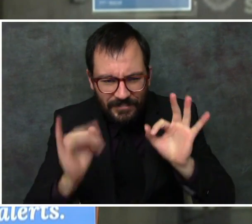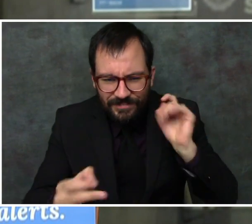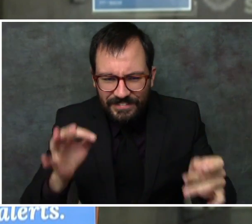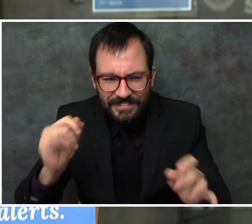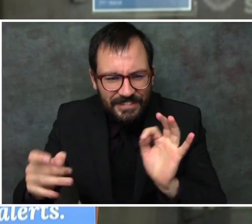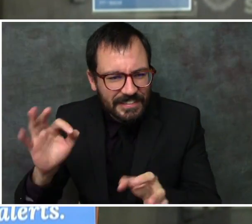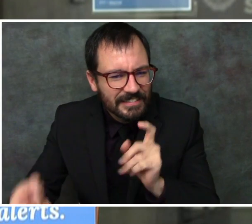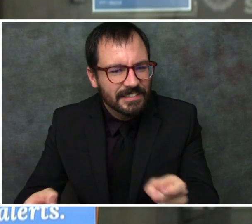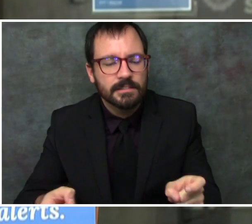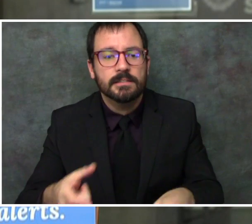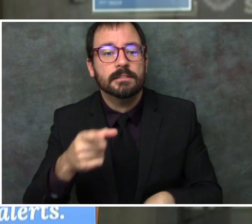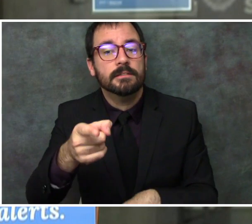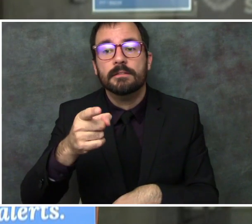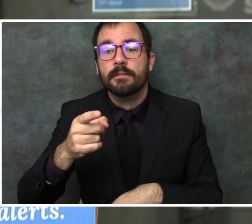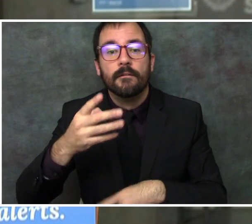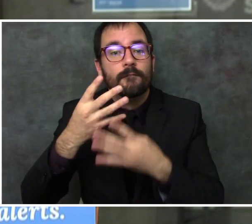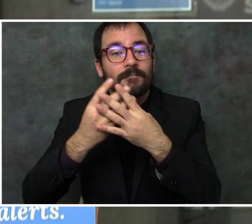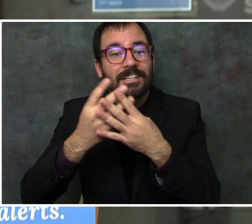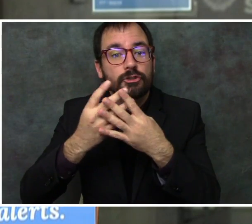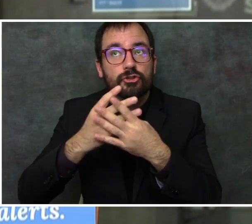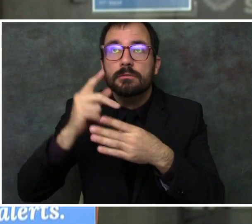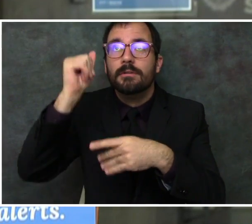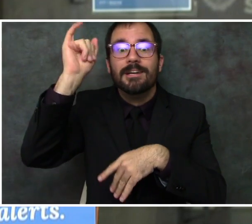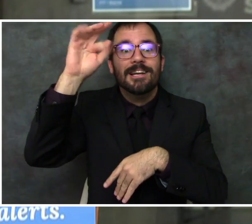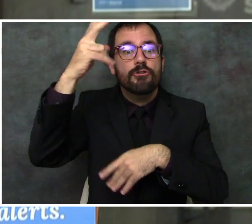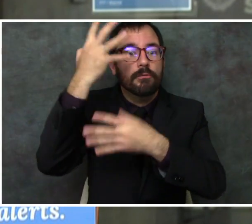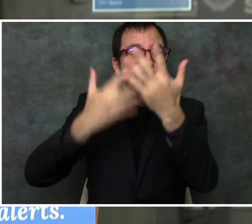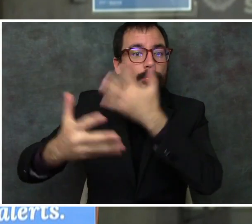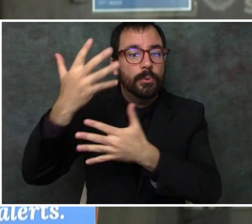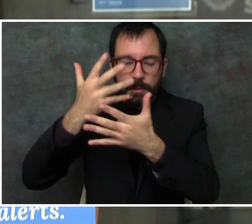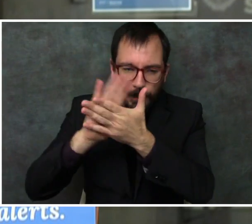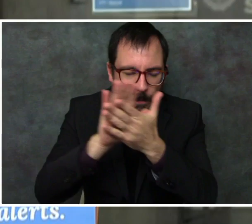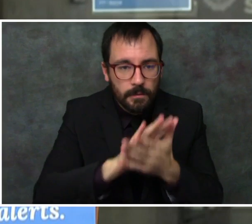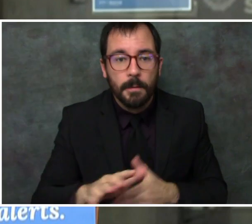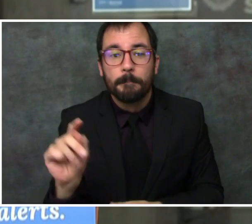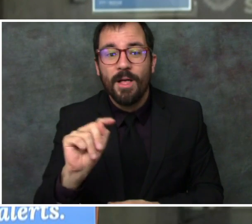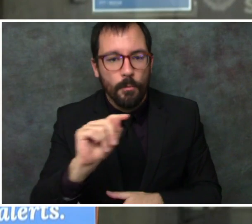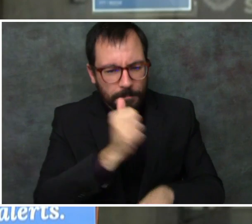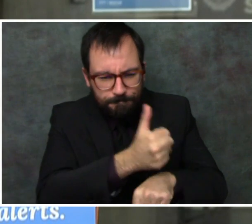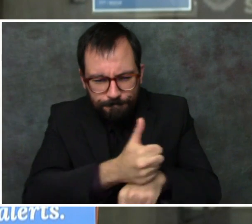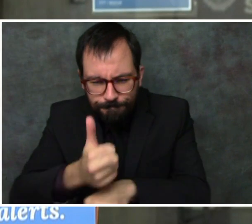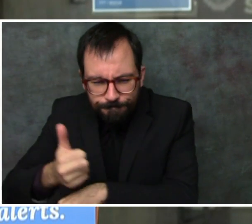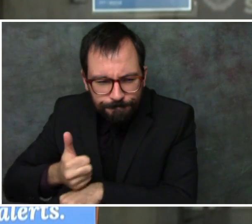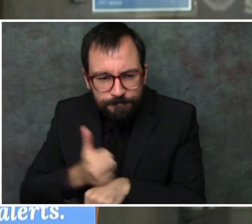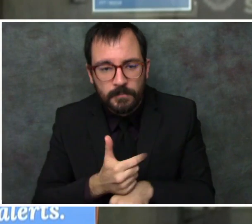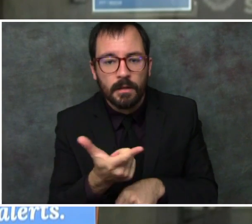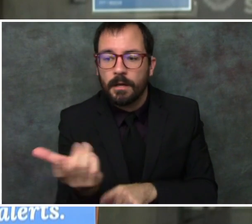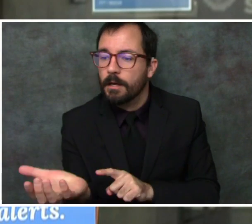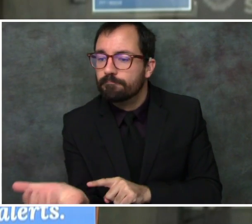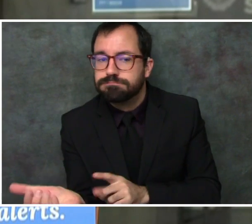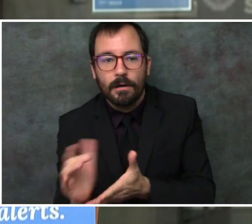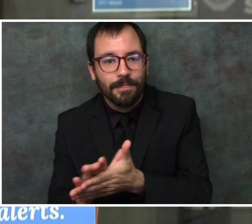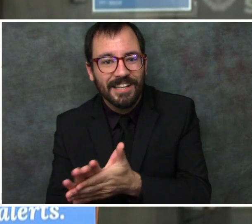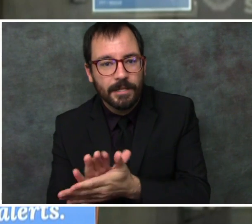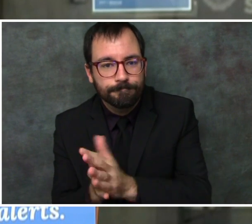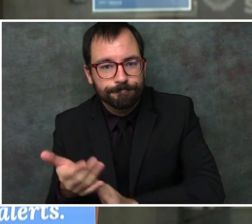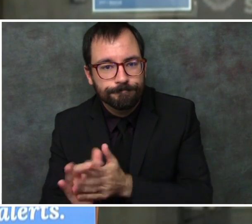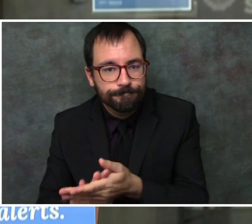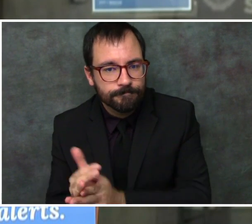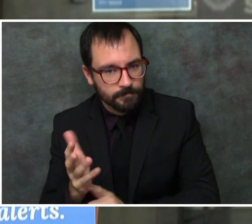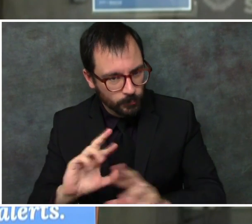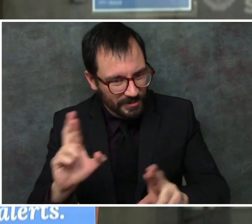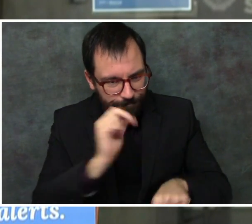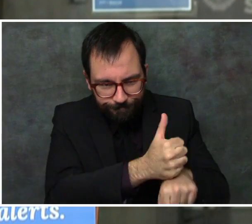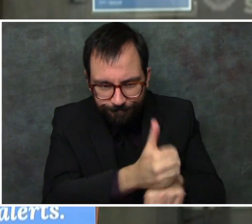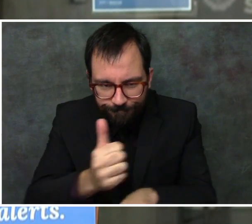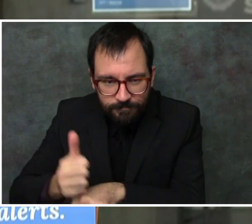installing sanitation stations. They've been providing masks and other specialized PPE equipment for those who need them,